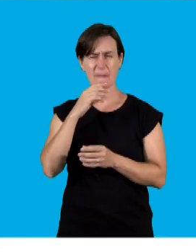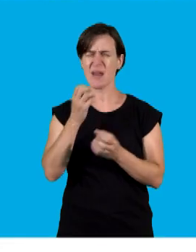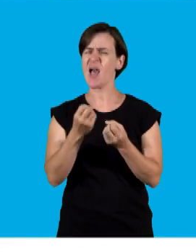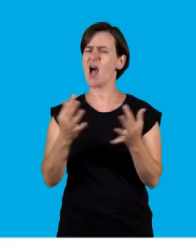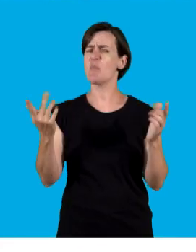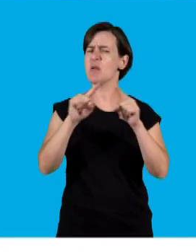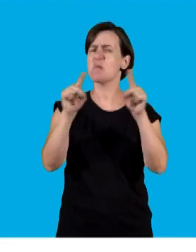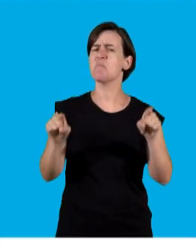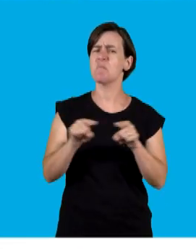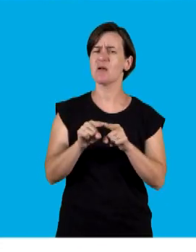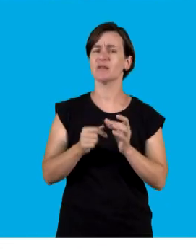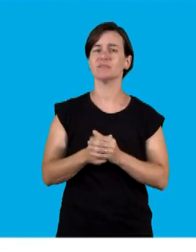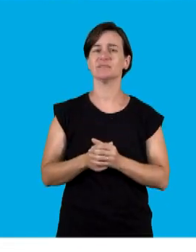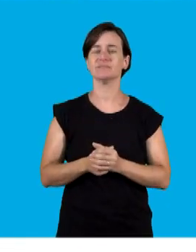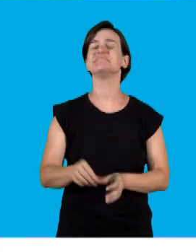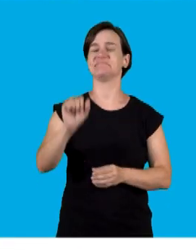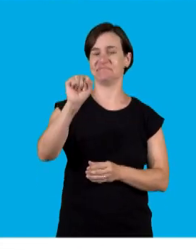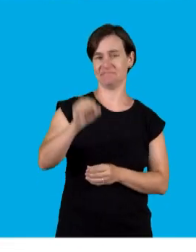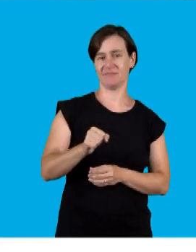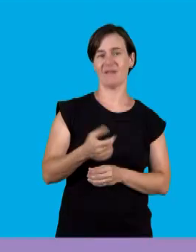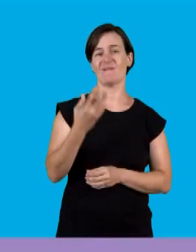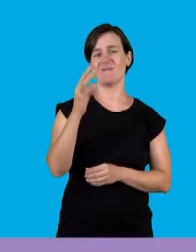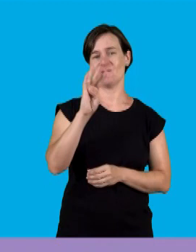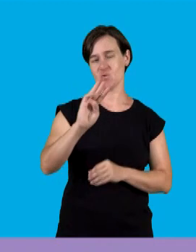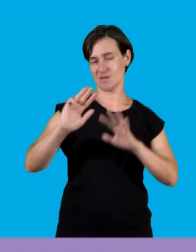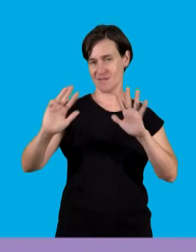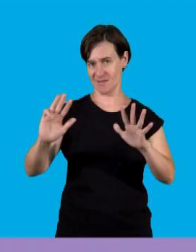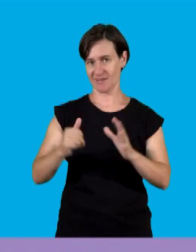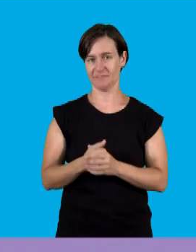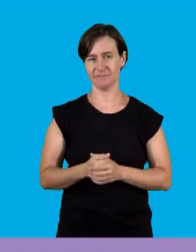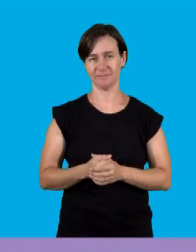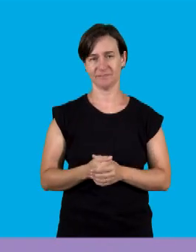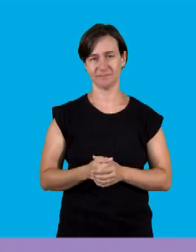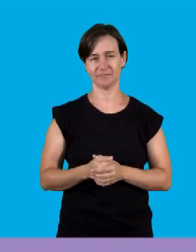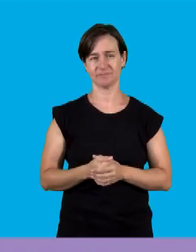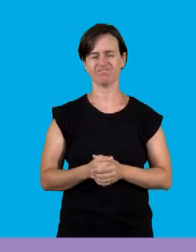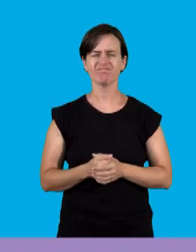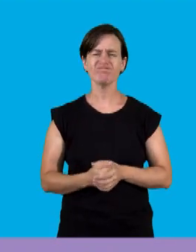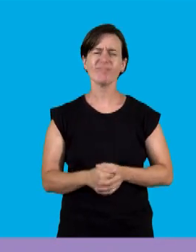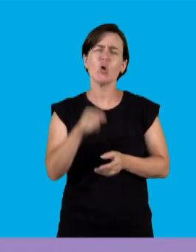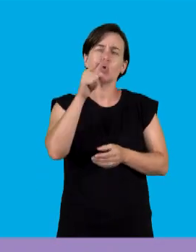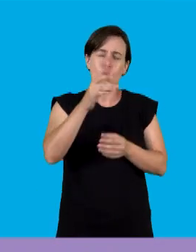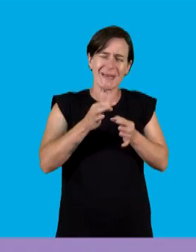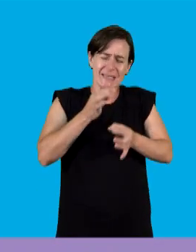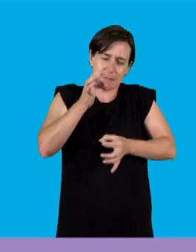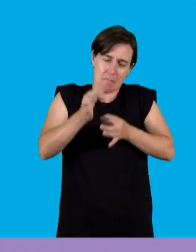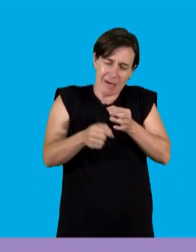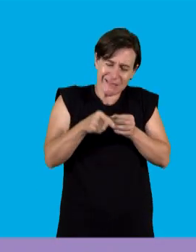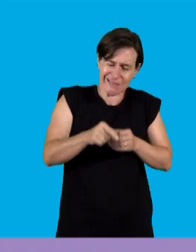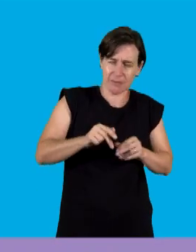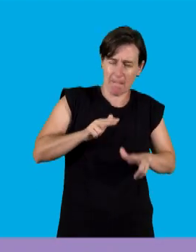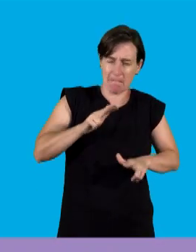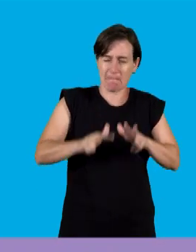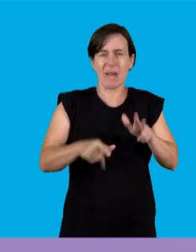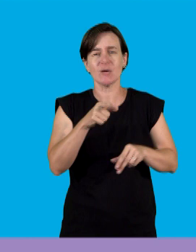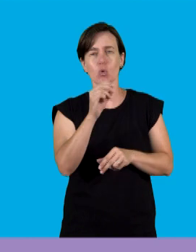we have there? Yes, it is 49. So how would you explain this